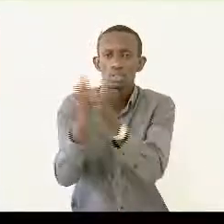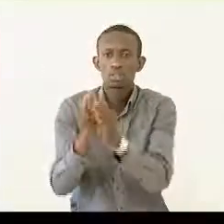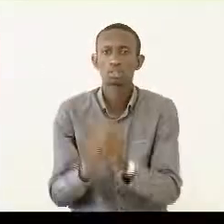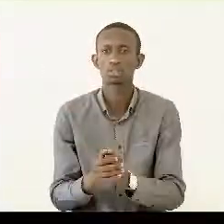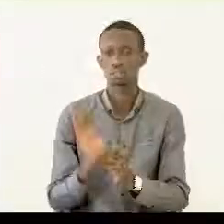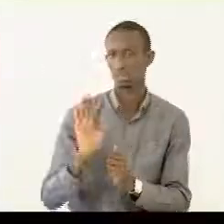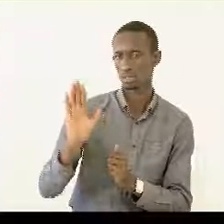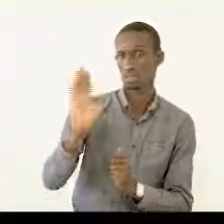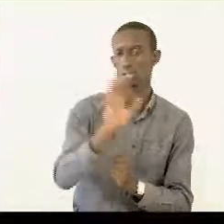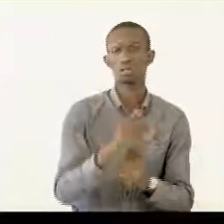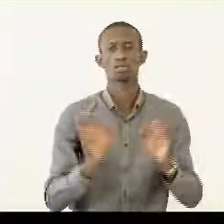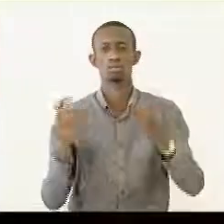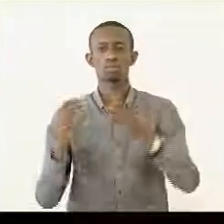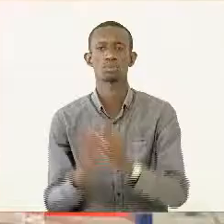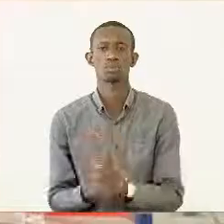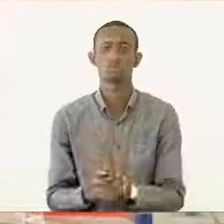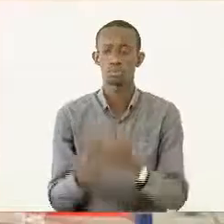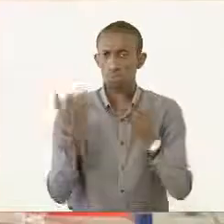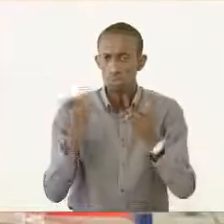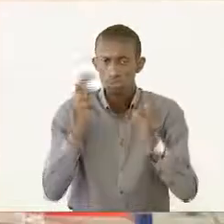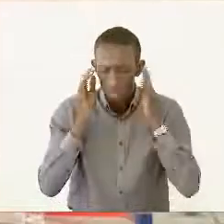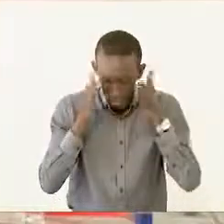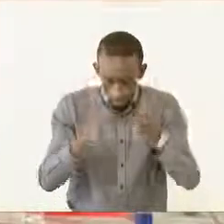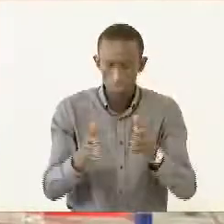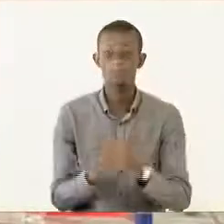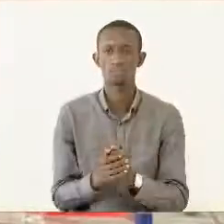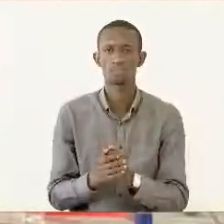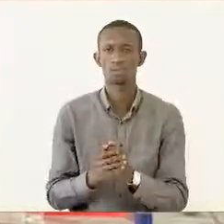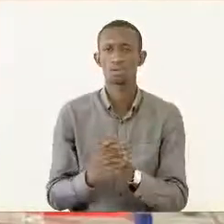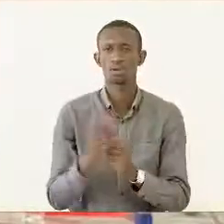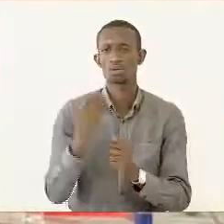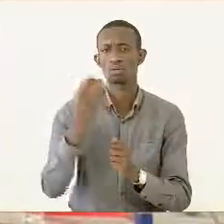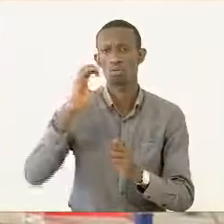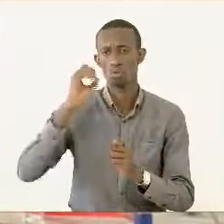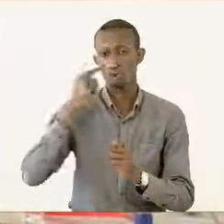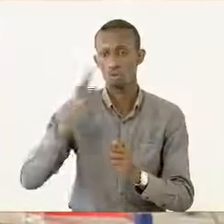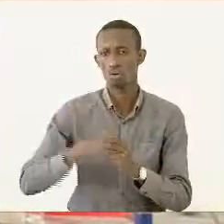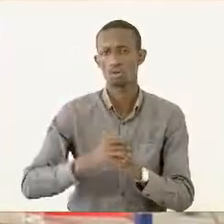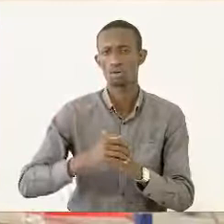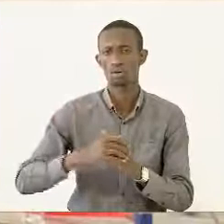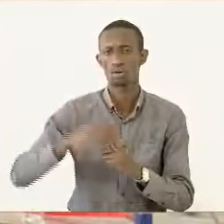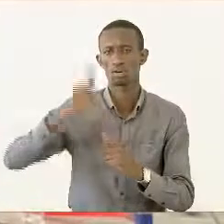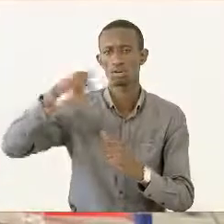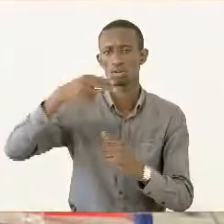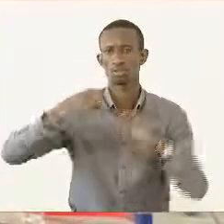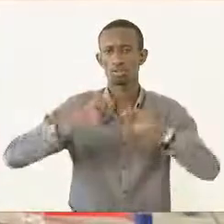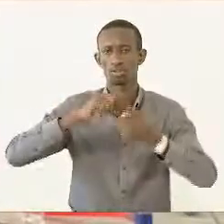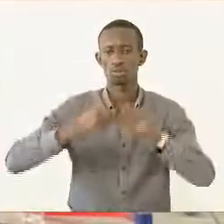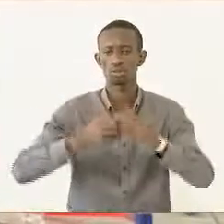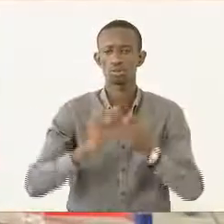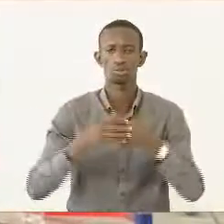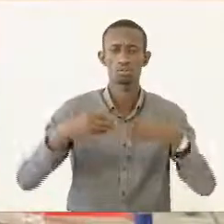will look at the occurrence of these elements. Where do we find them in nature? Their